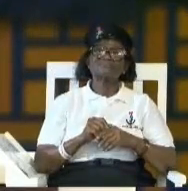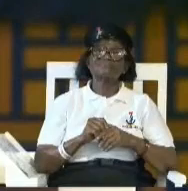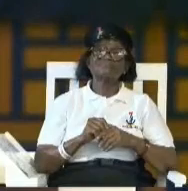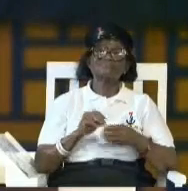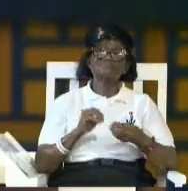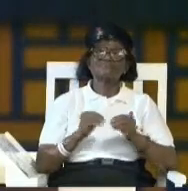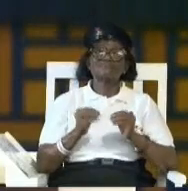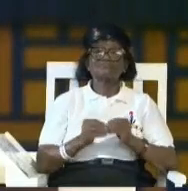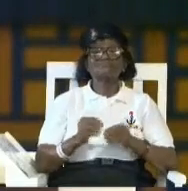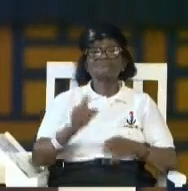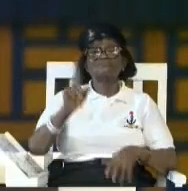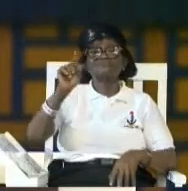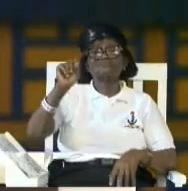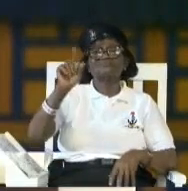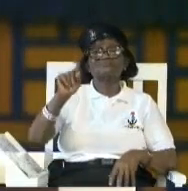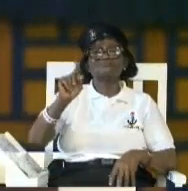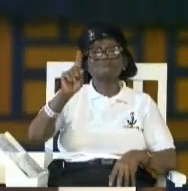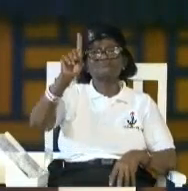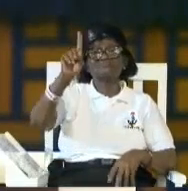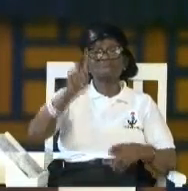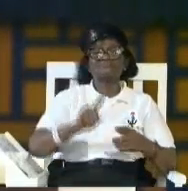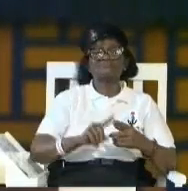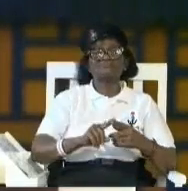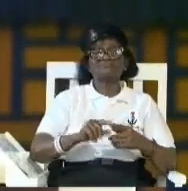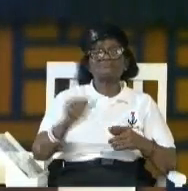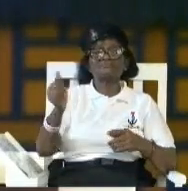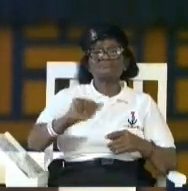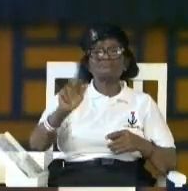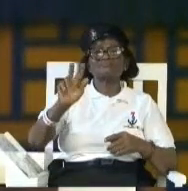Numbers 20, 1 to 13.